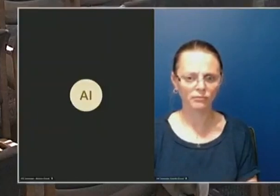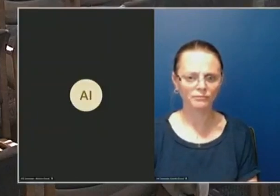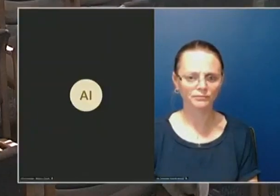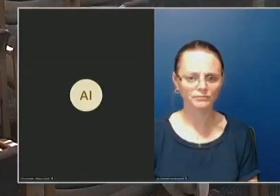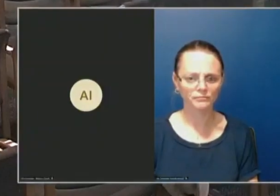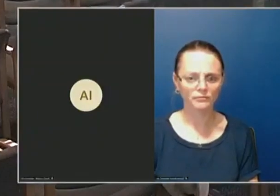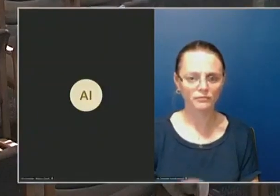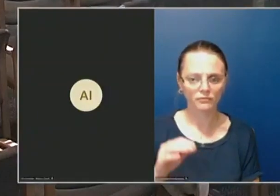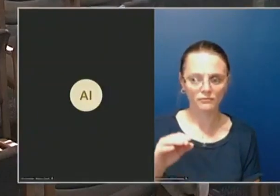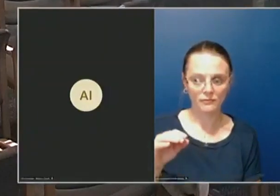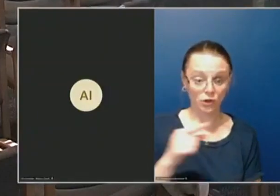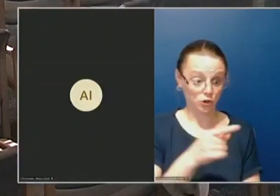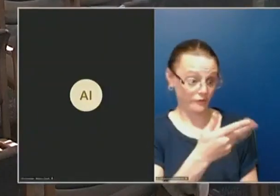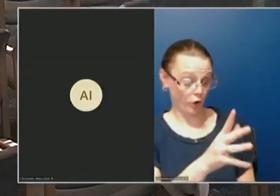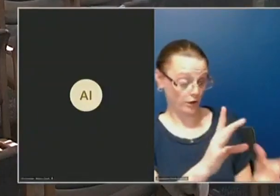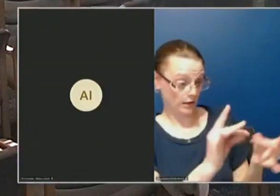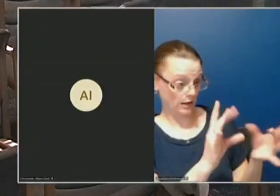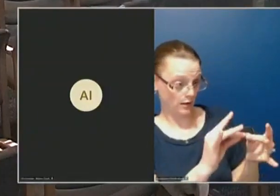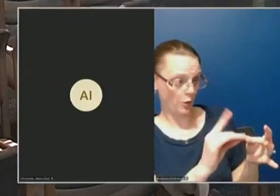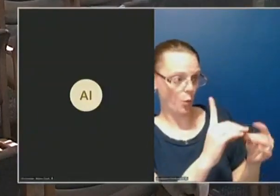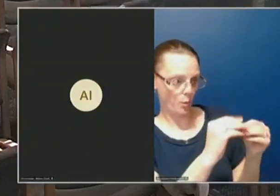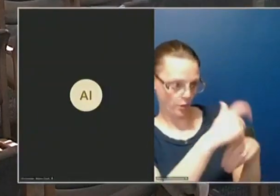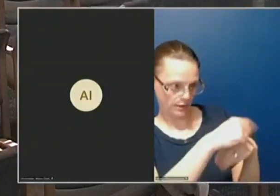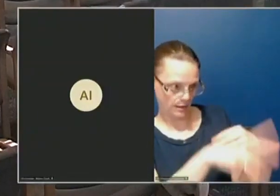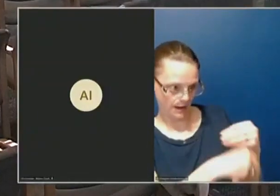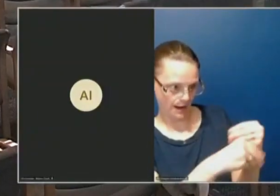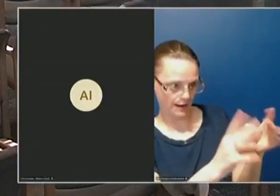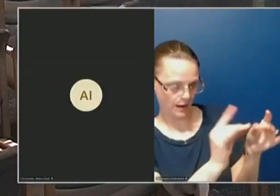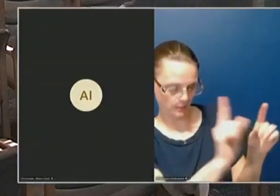But I'll let you get in one more time. All right.